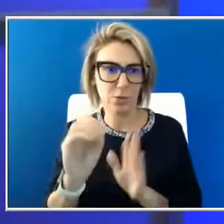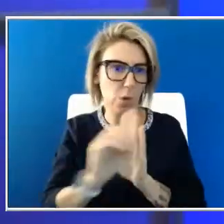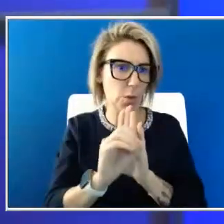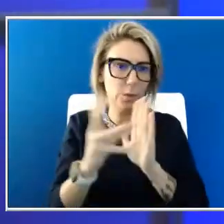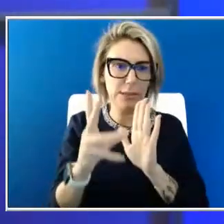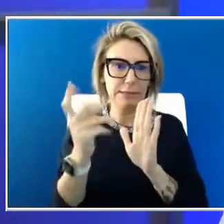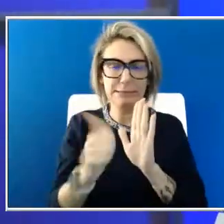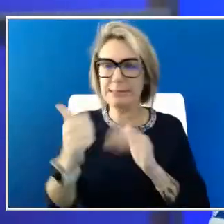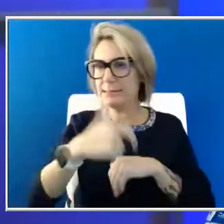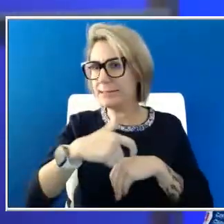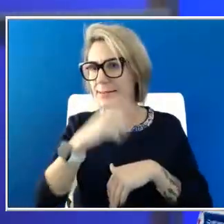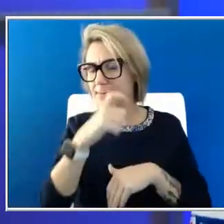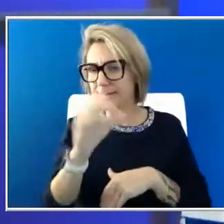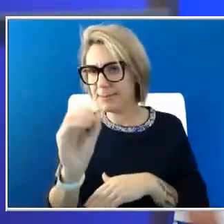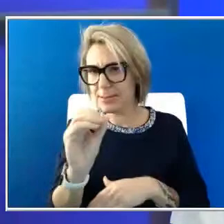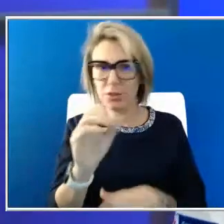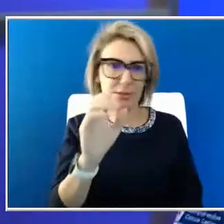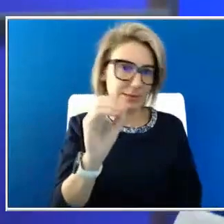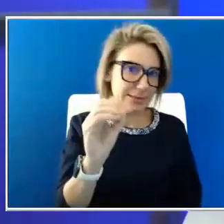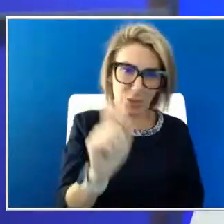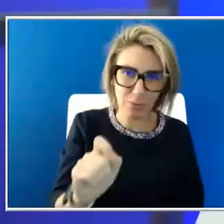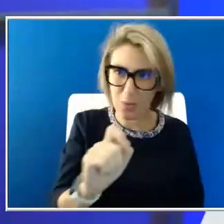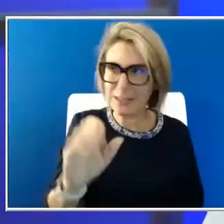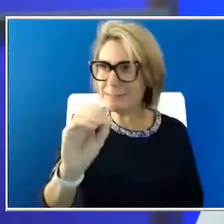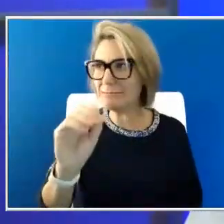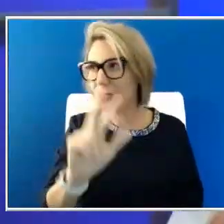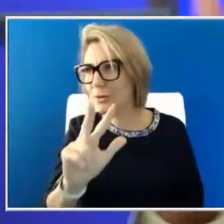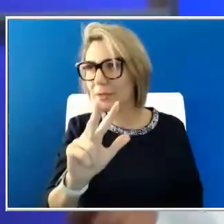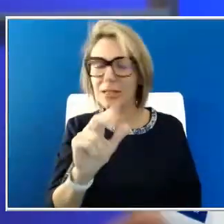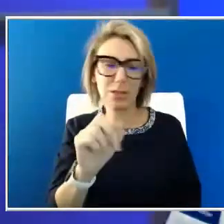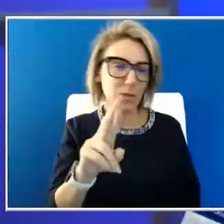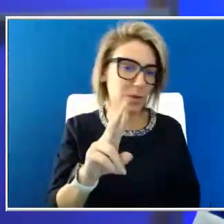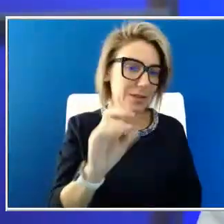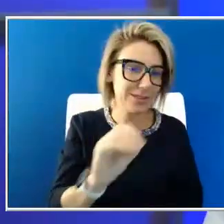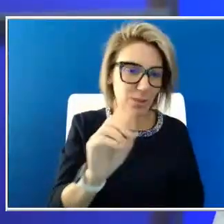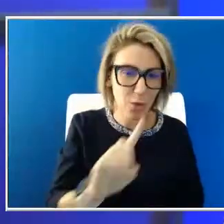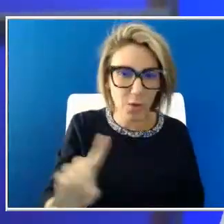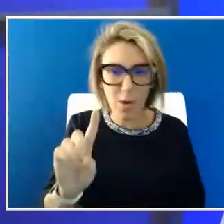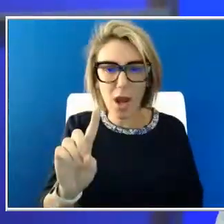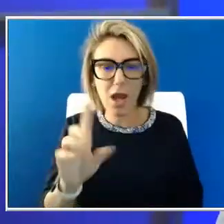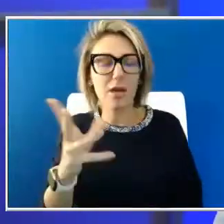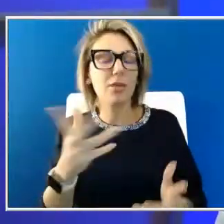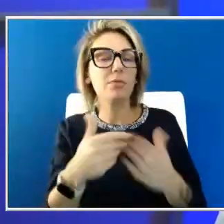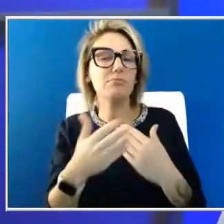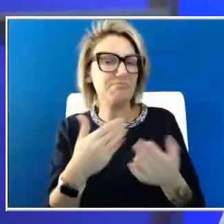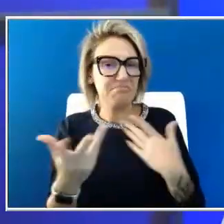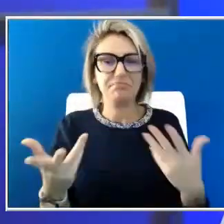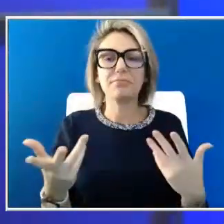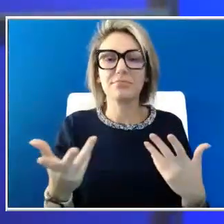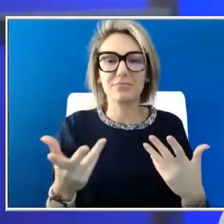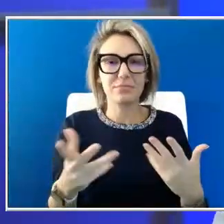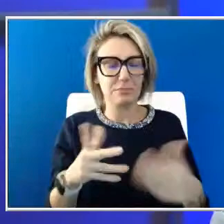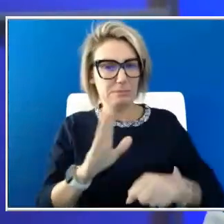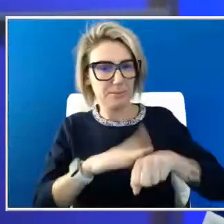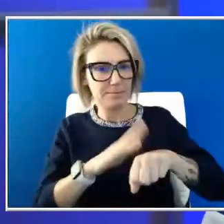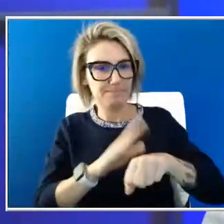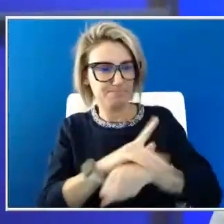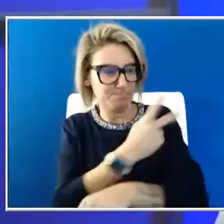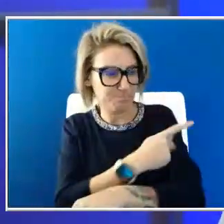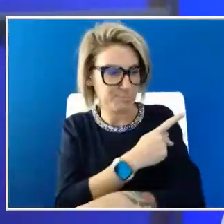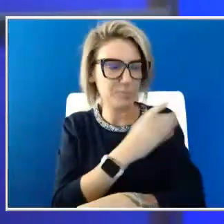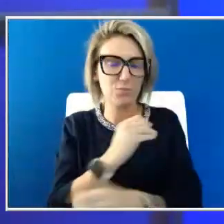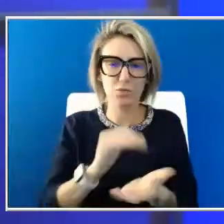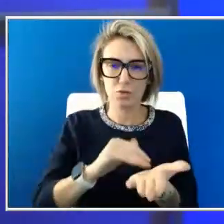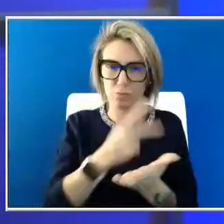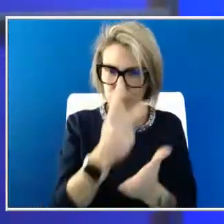it's 0.03, 0.1, 0.2, that should really alert the patient and the doctor to do something